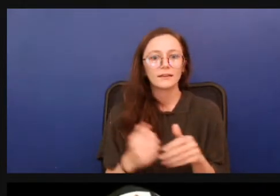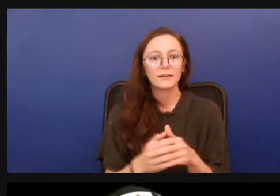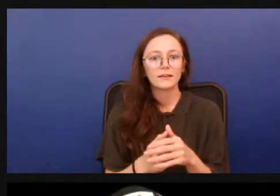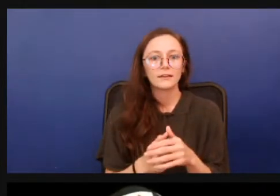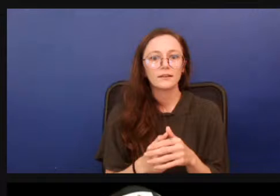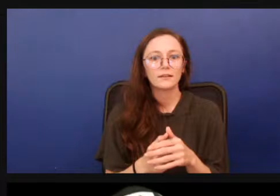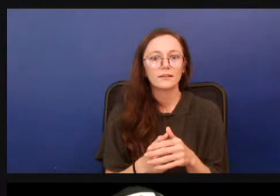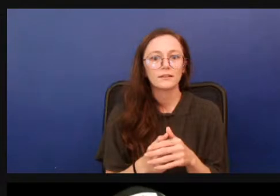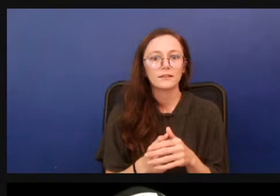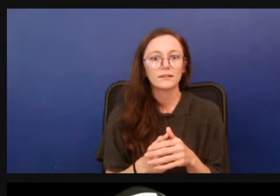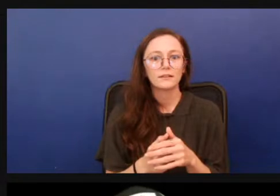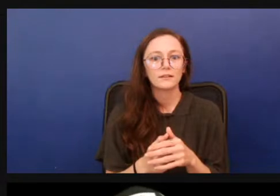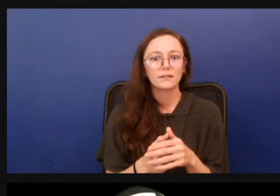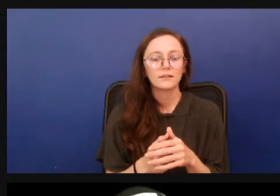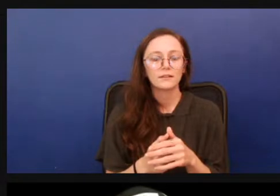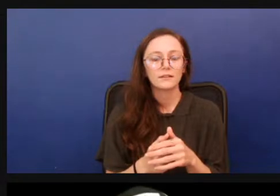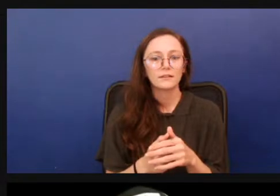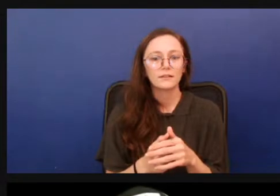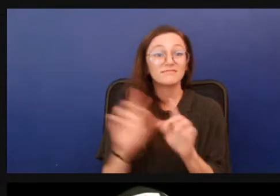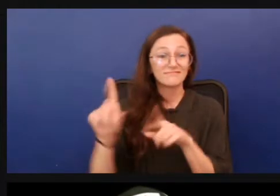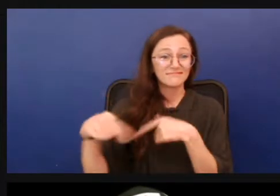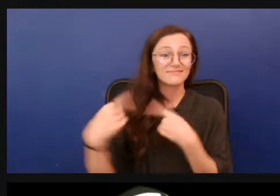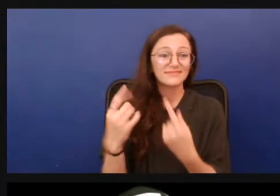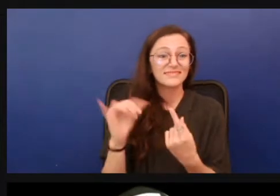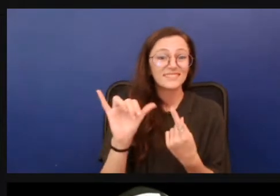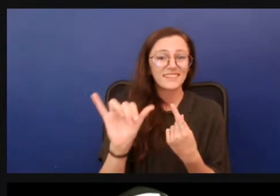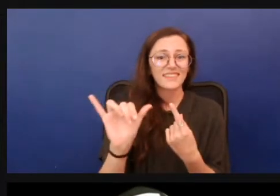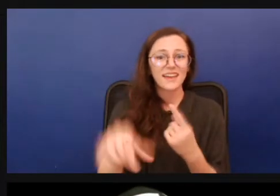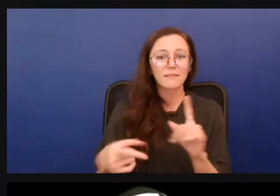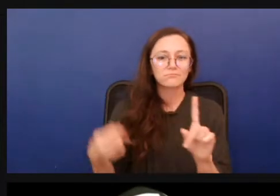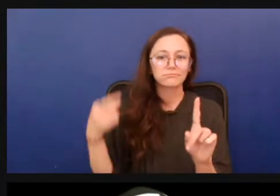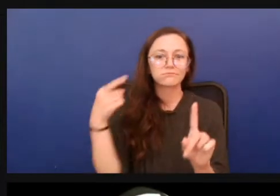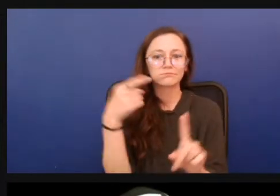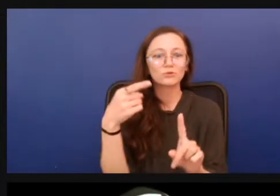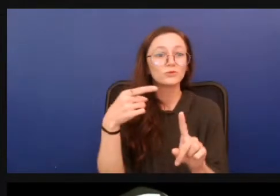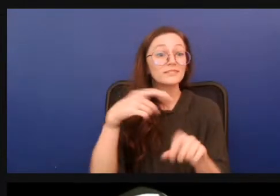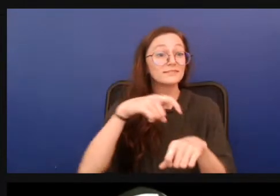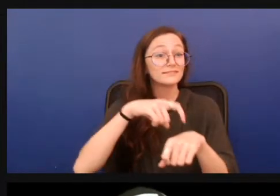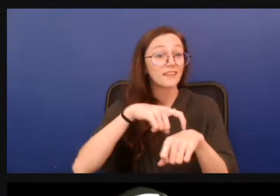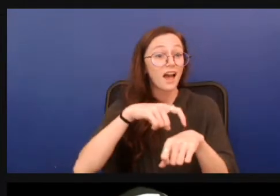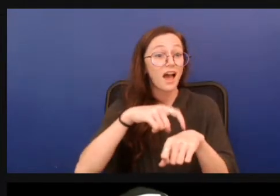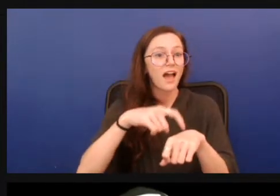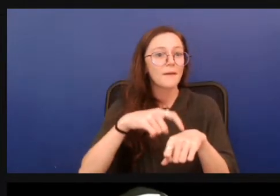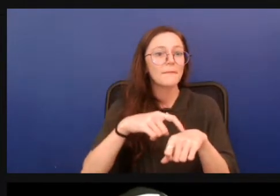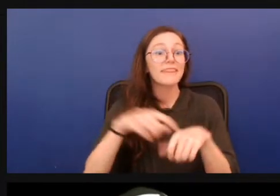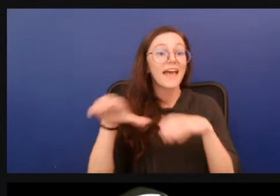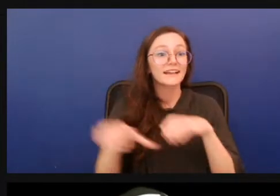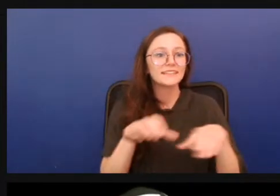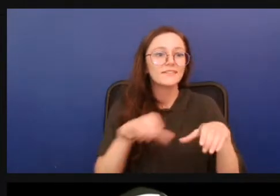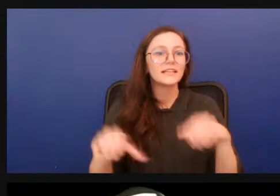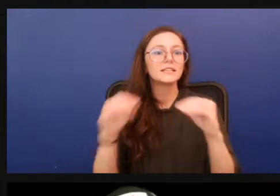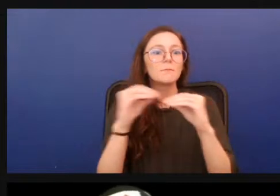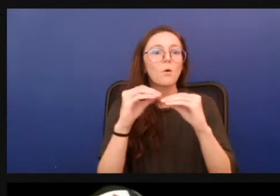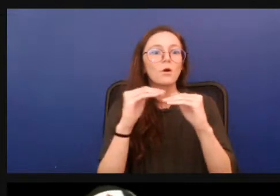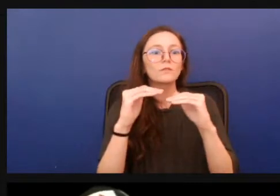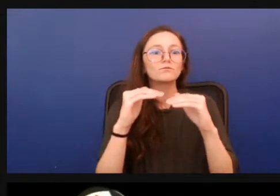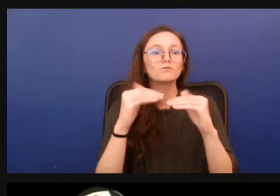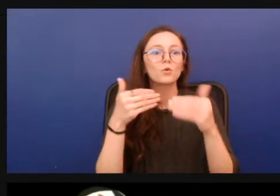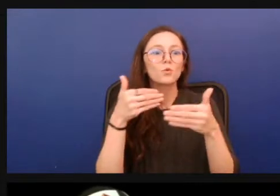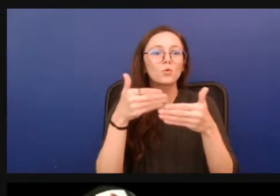of intrusion. And since then, activity has been more shallow, with a few sparse deep events here and